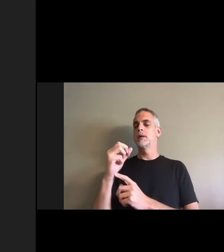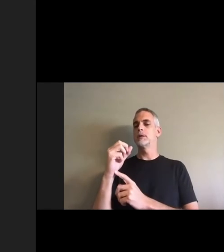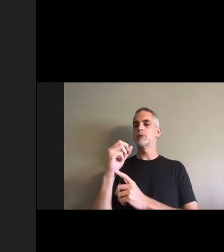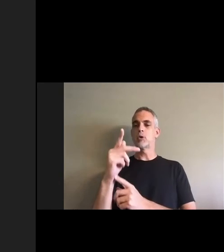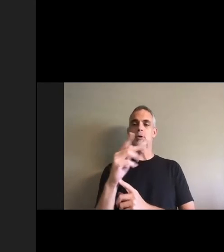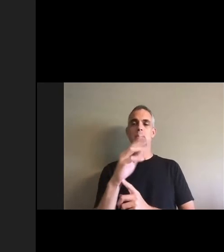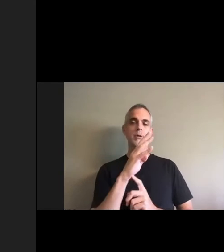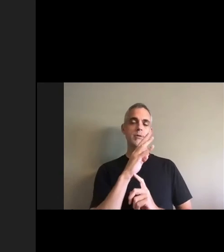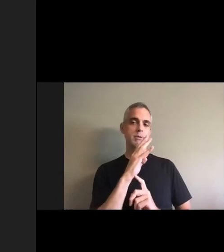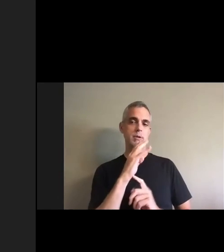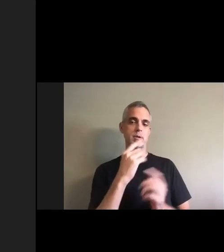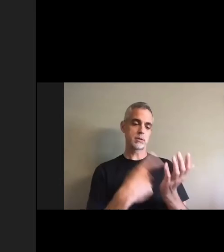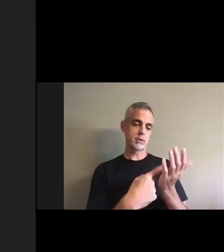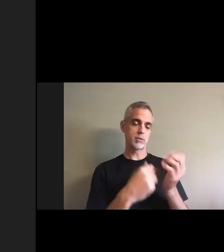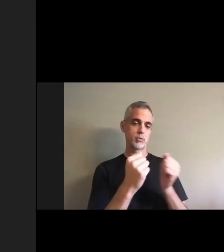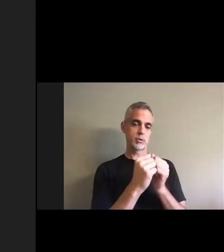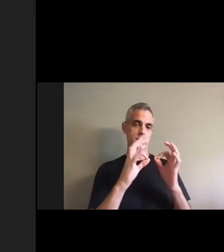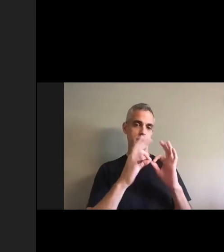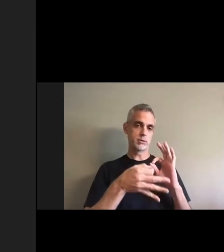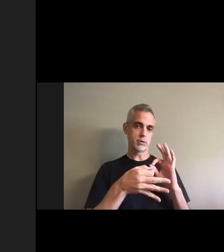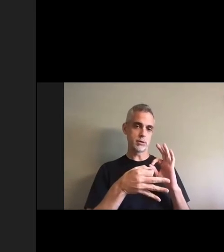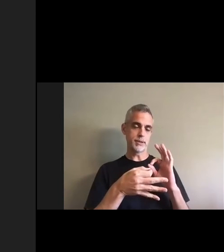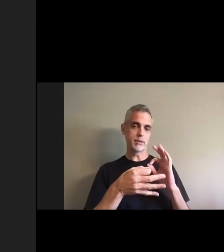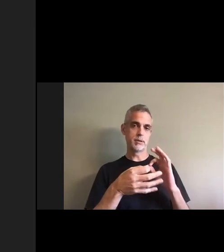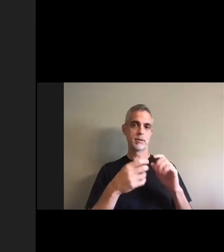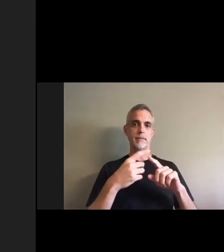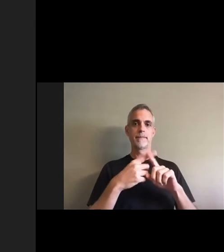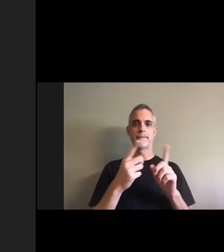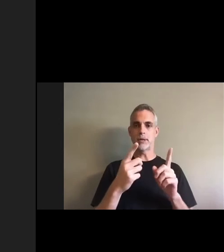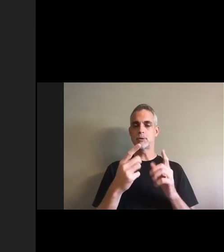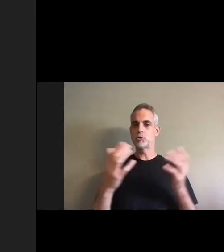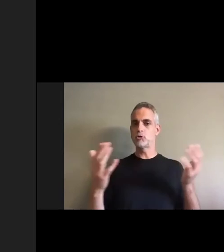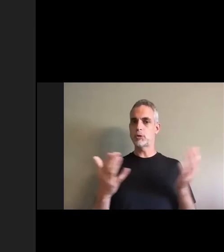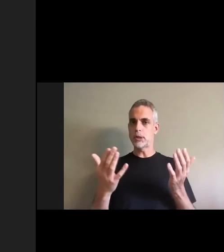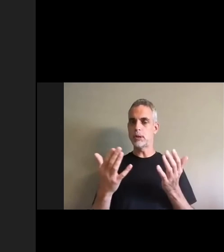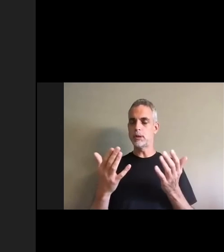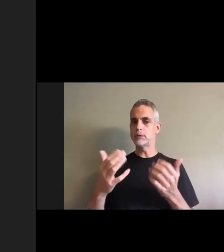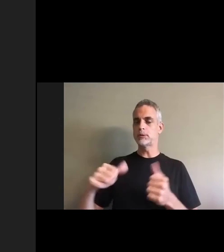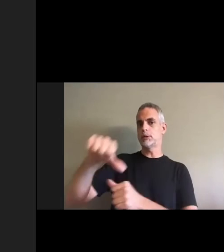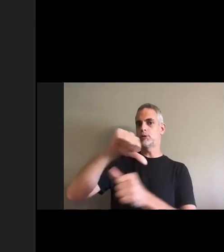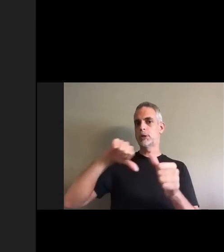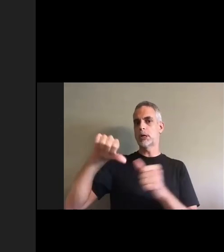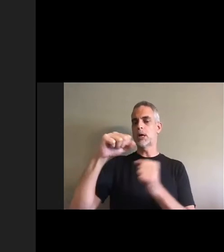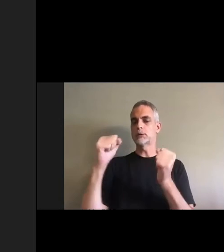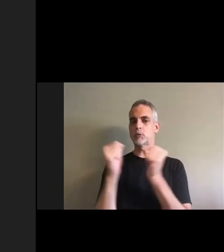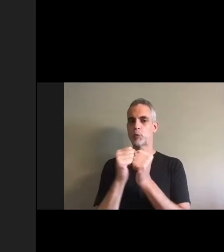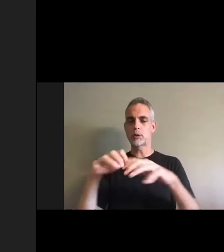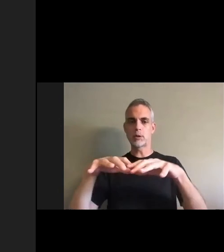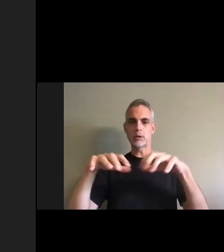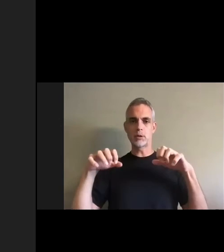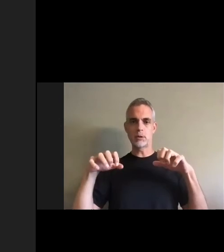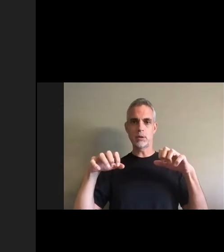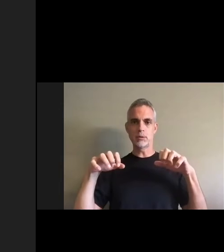audience, it's okay if you talk or have a question for the interpreter, of course, but the focus is that